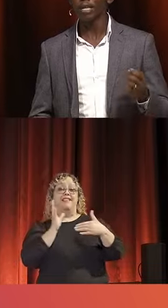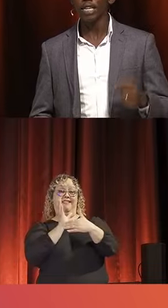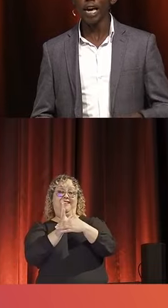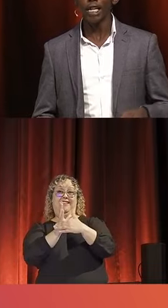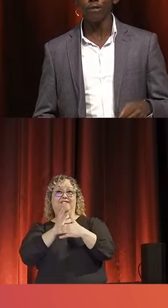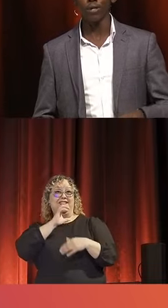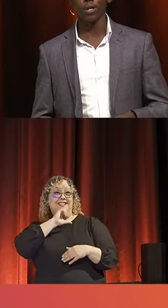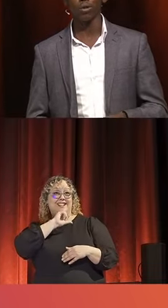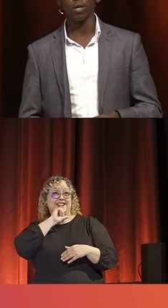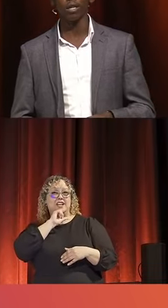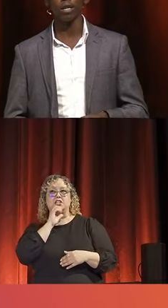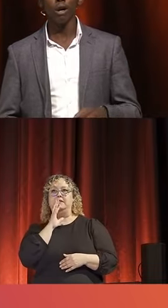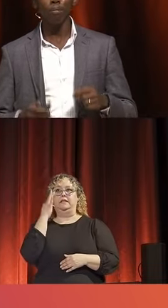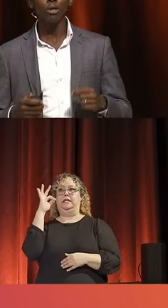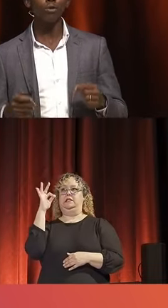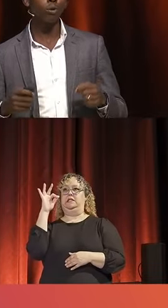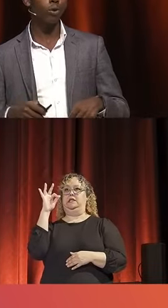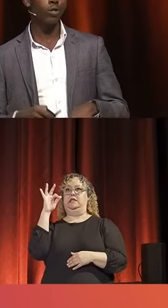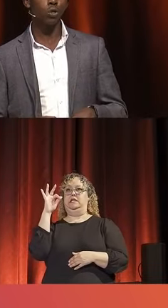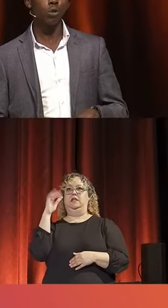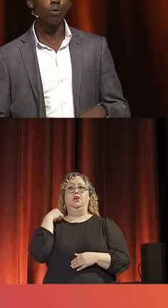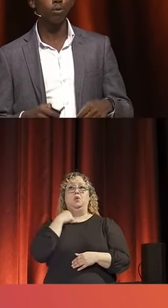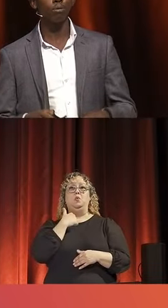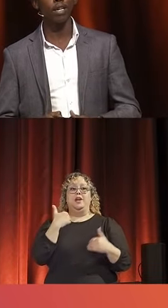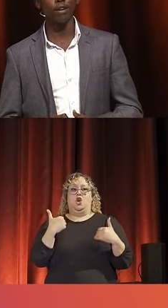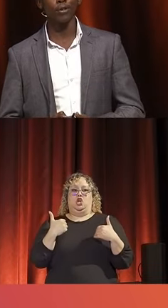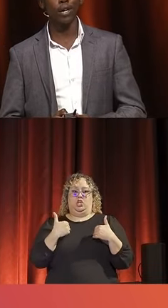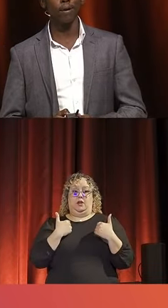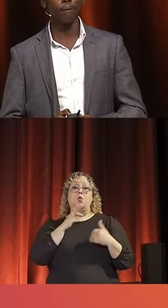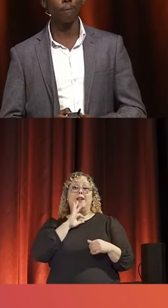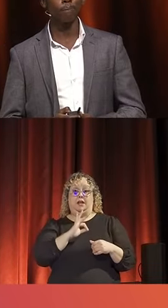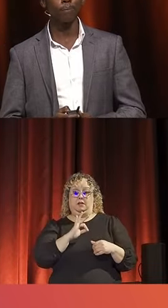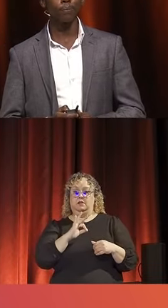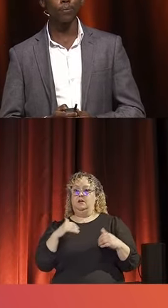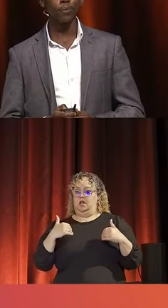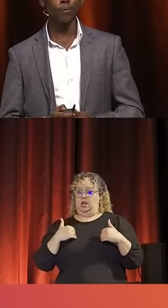that by the end of the century, most of the world's children will be in Africa.